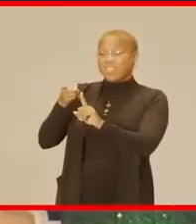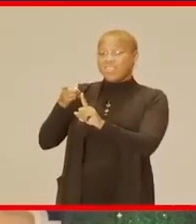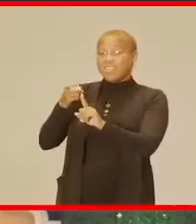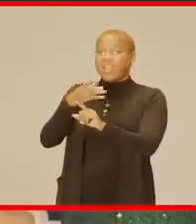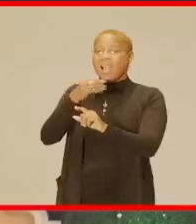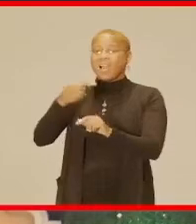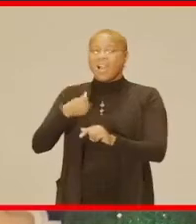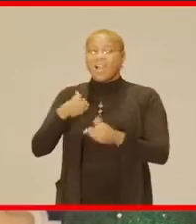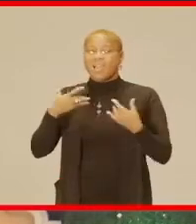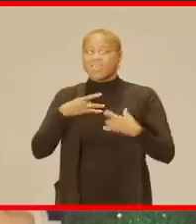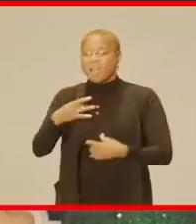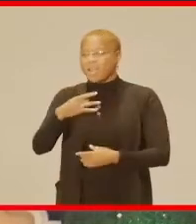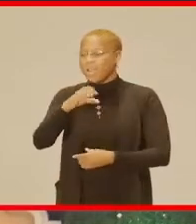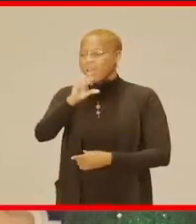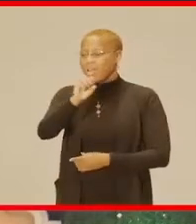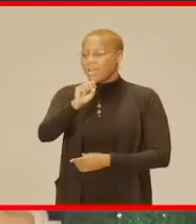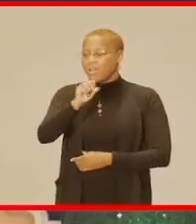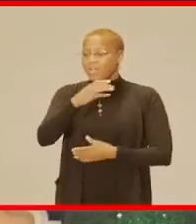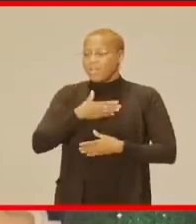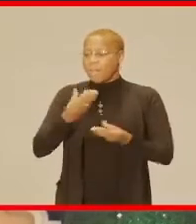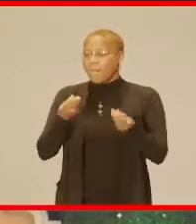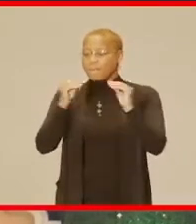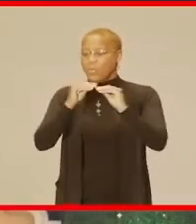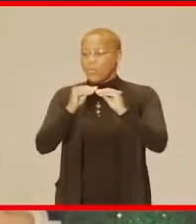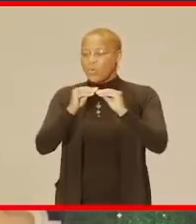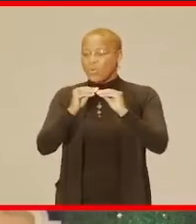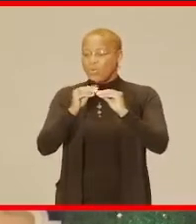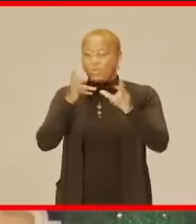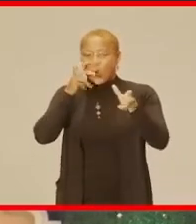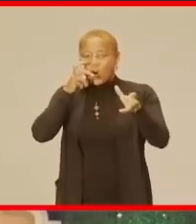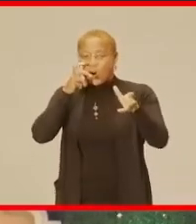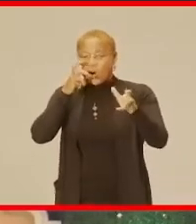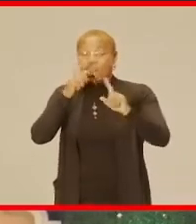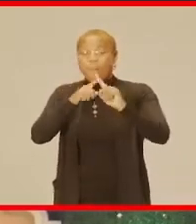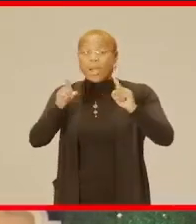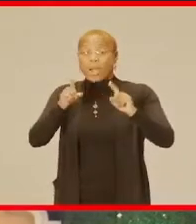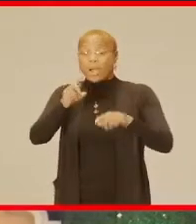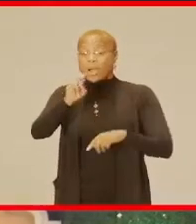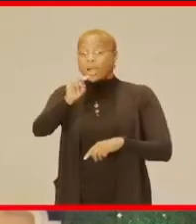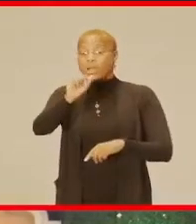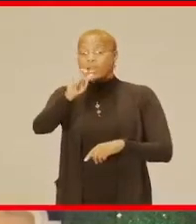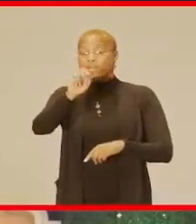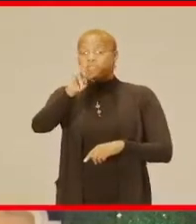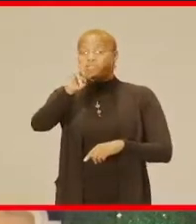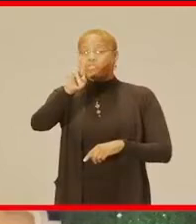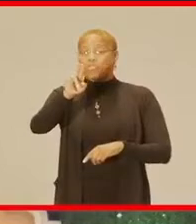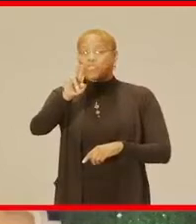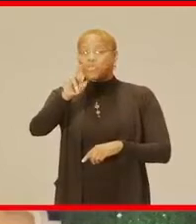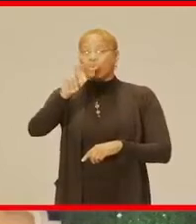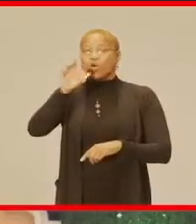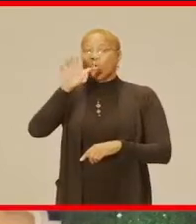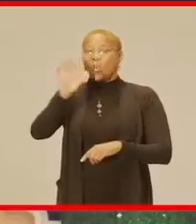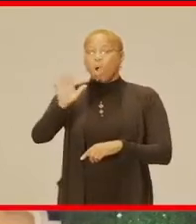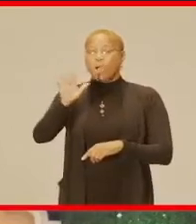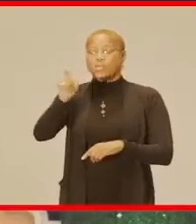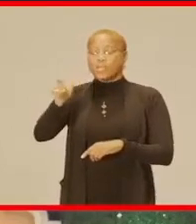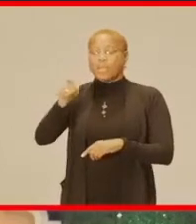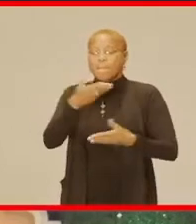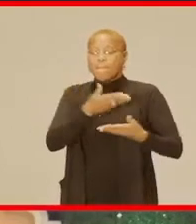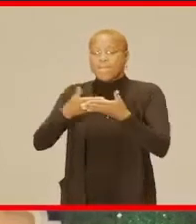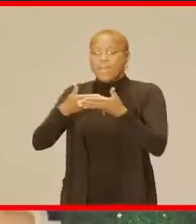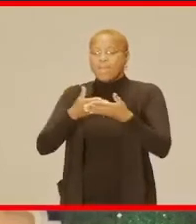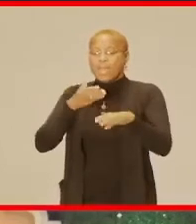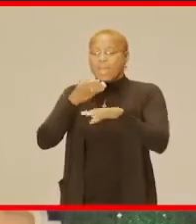Sasuke. Well, actually, Naruto was a baby after Nighttail's Fox, and he's